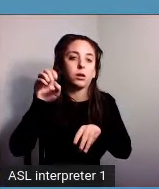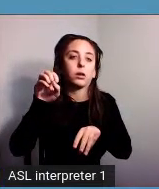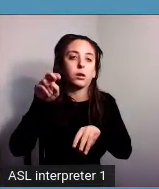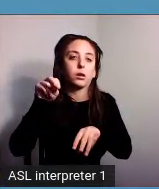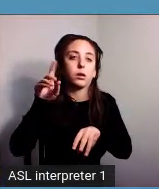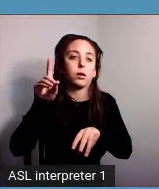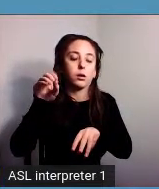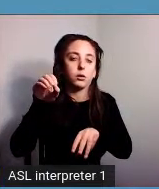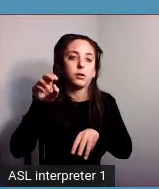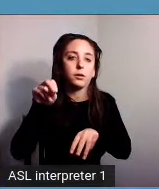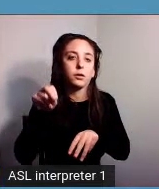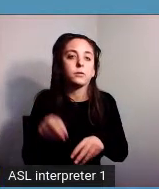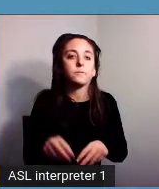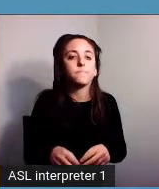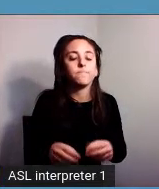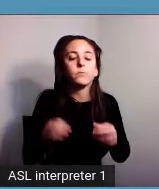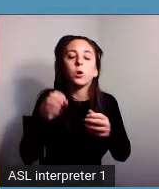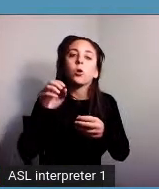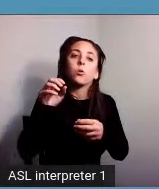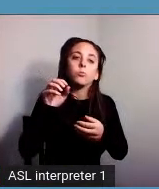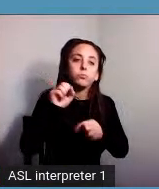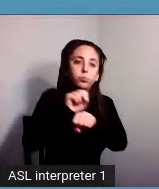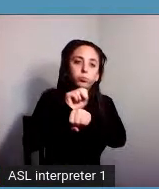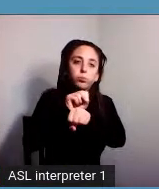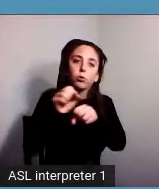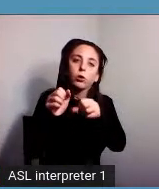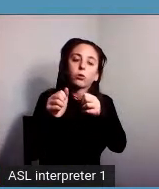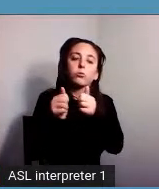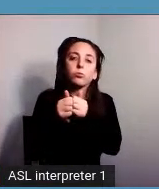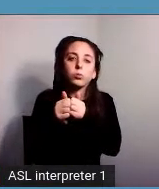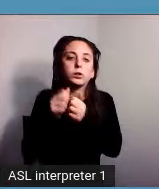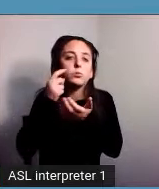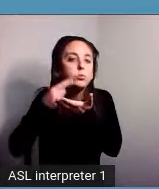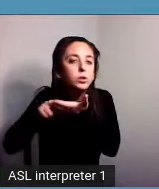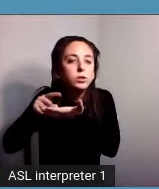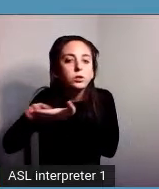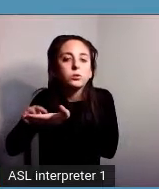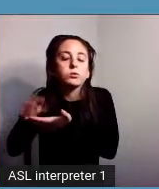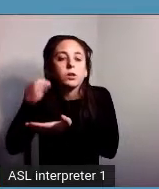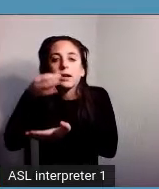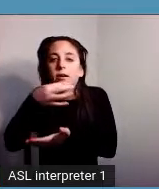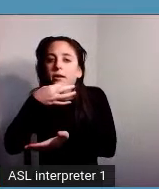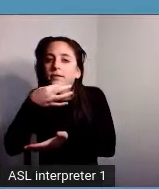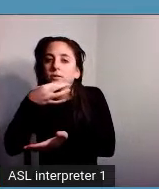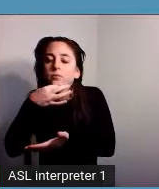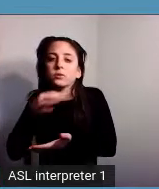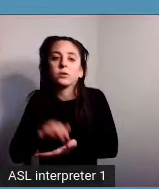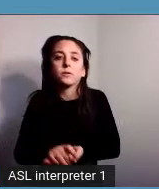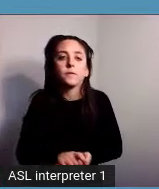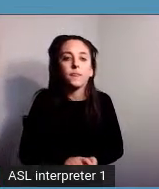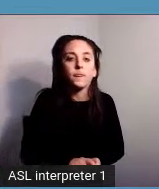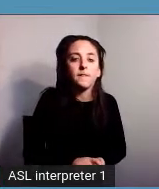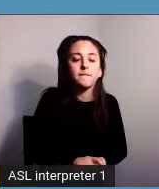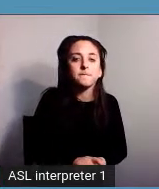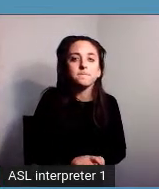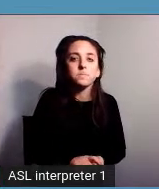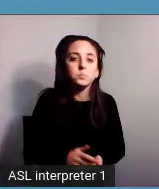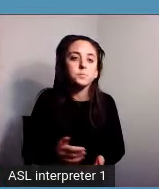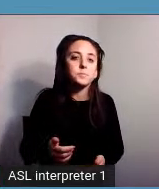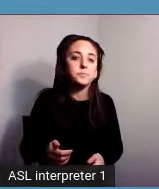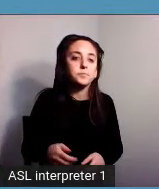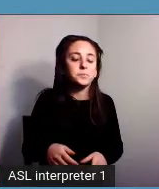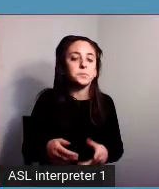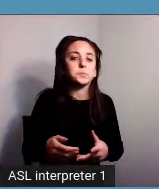weaving experts, the Maori researchers, and we did very, very high resolution photogrammetry of the whole sail,